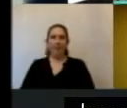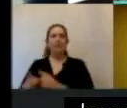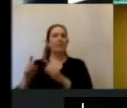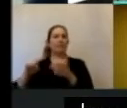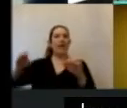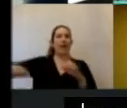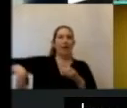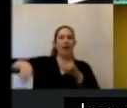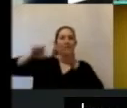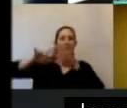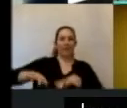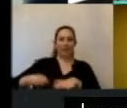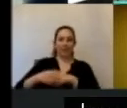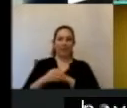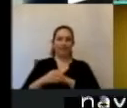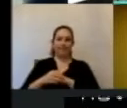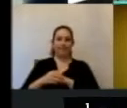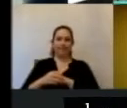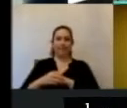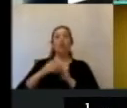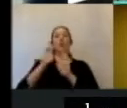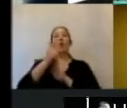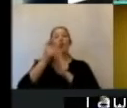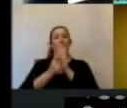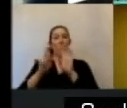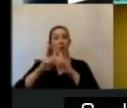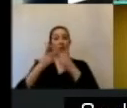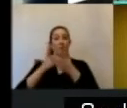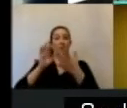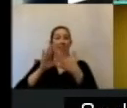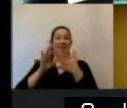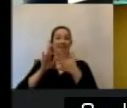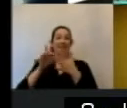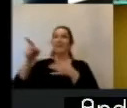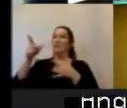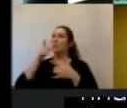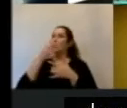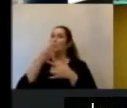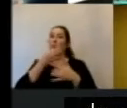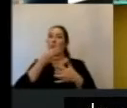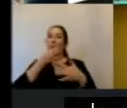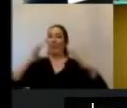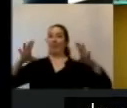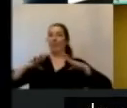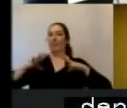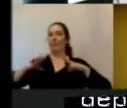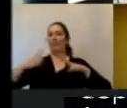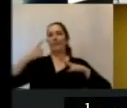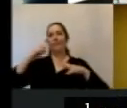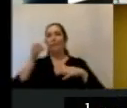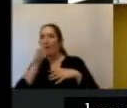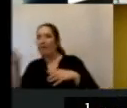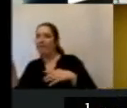that. Okay. Does any of my staff know? Jessica, Patricia, Sarah?